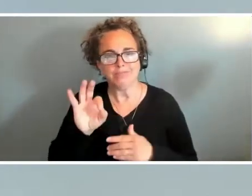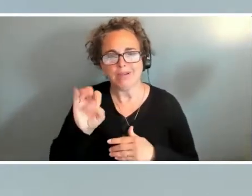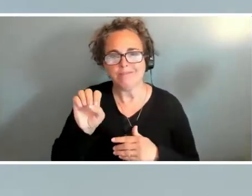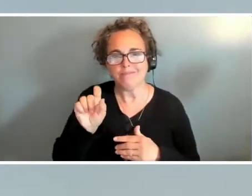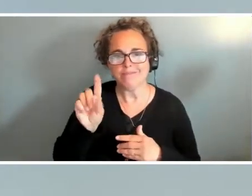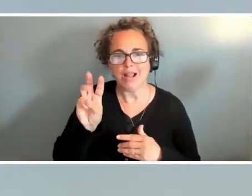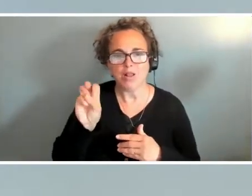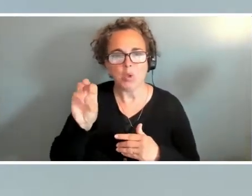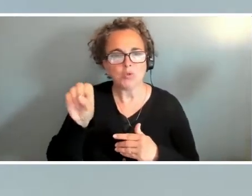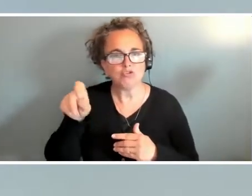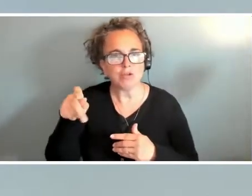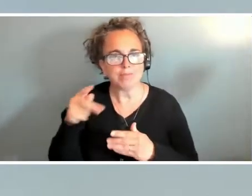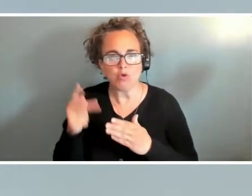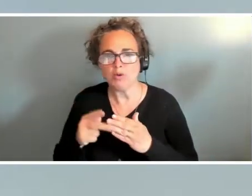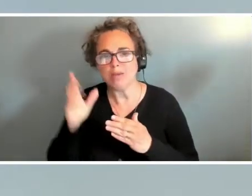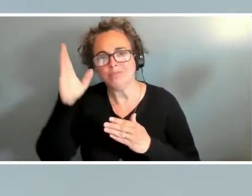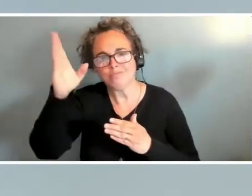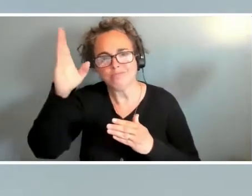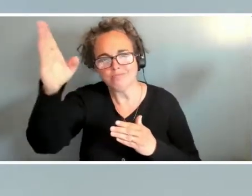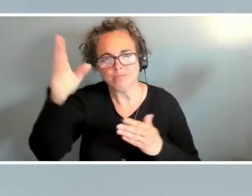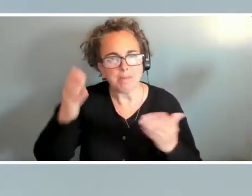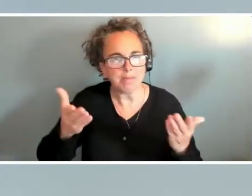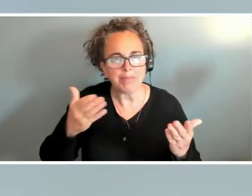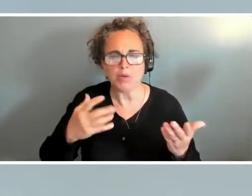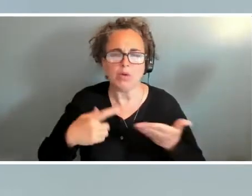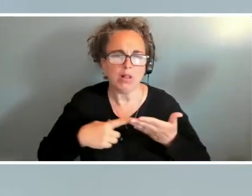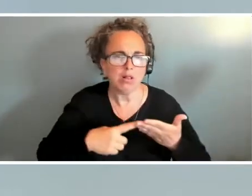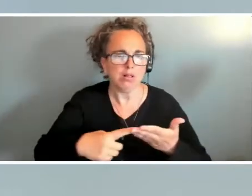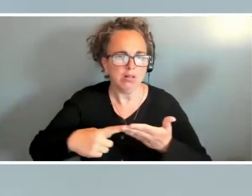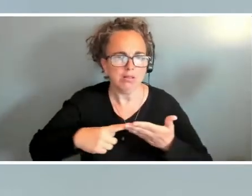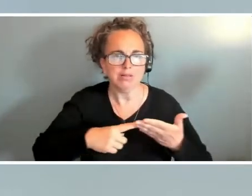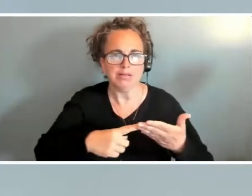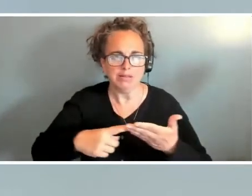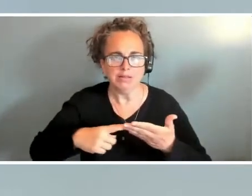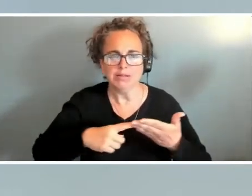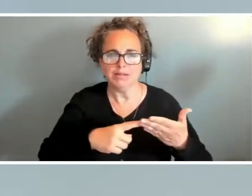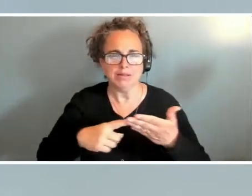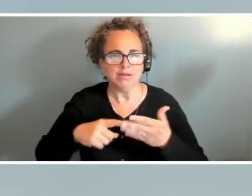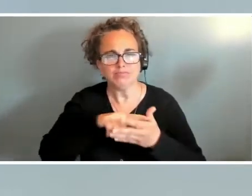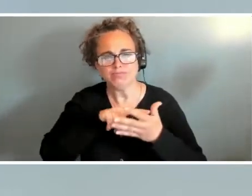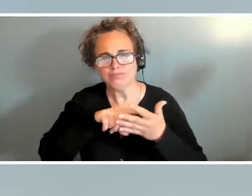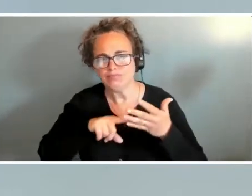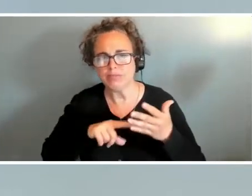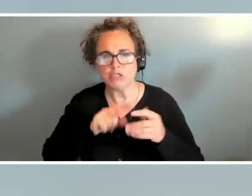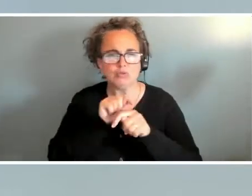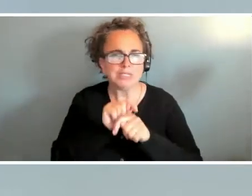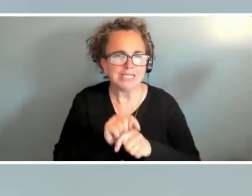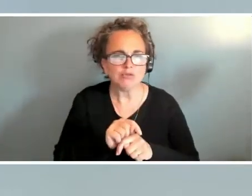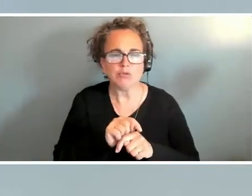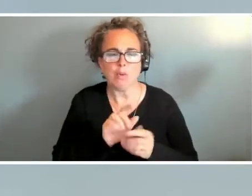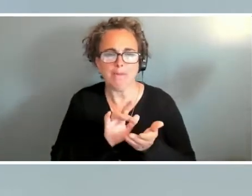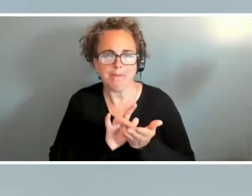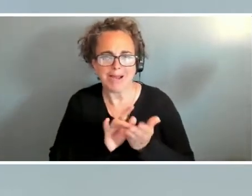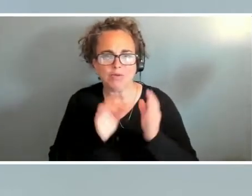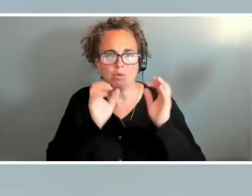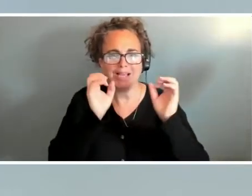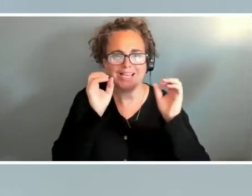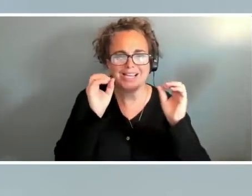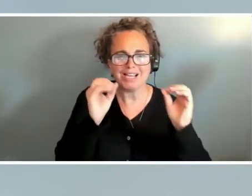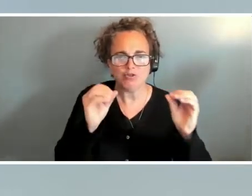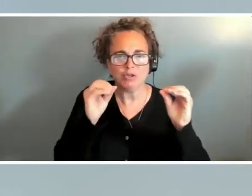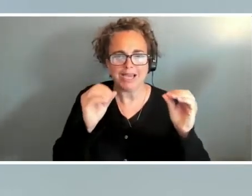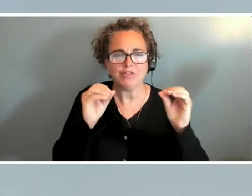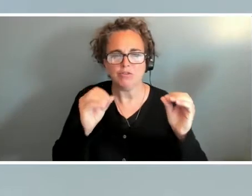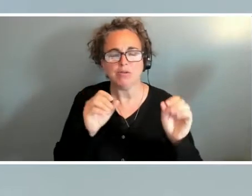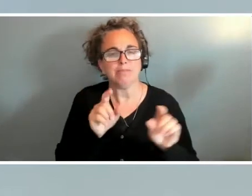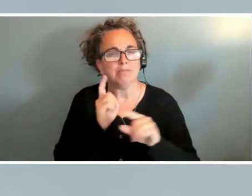someday. And we had this long conversation about all of those traditional medical education strategies, as well as